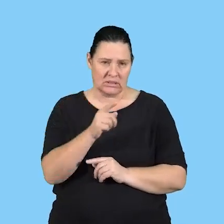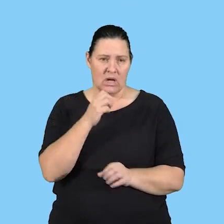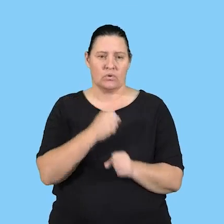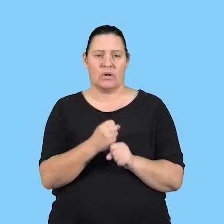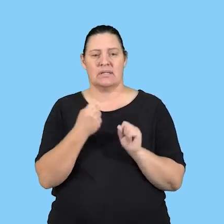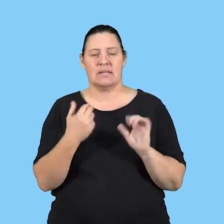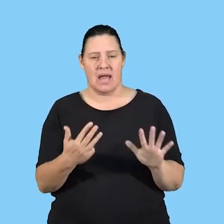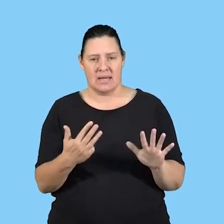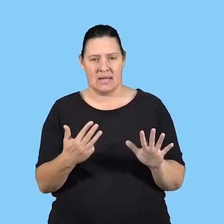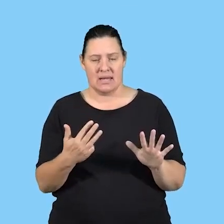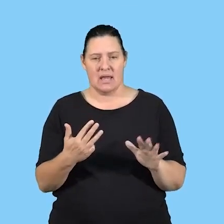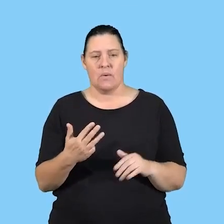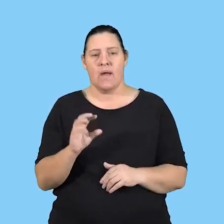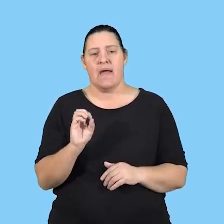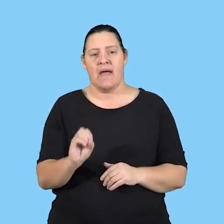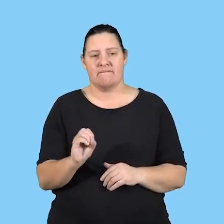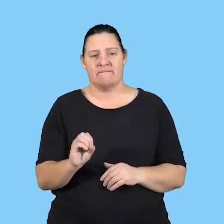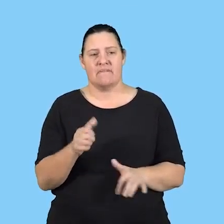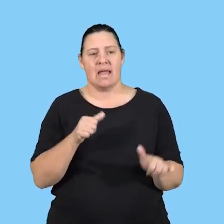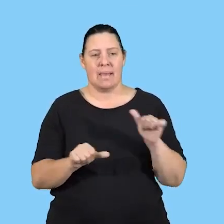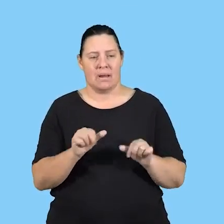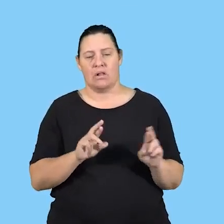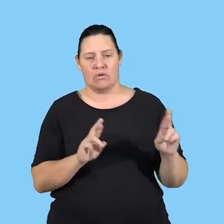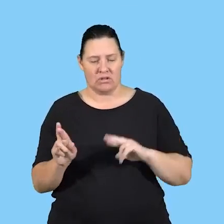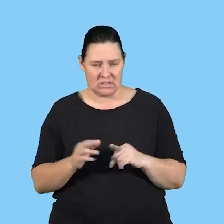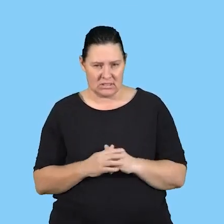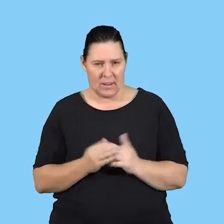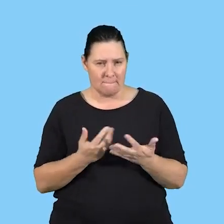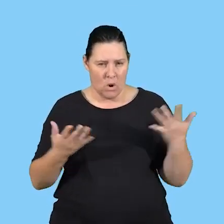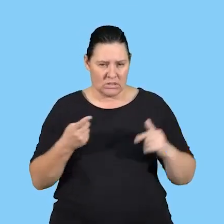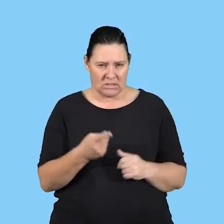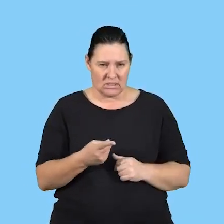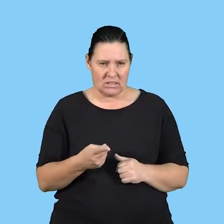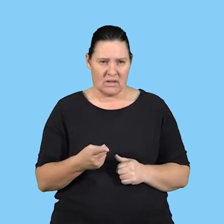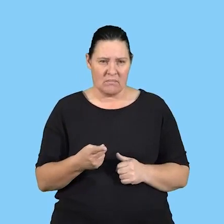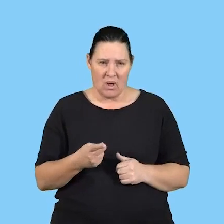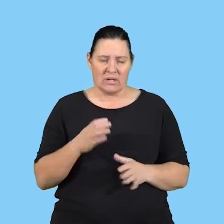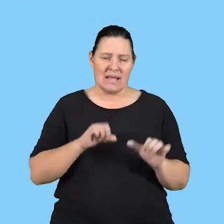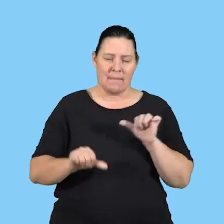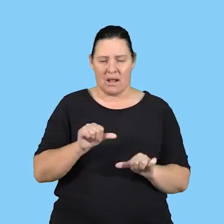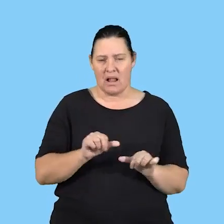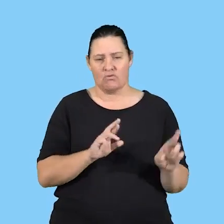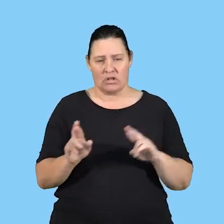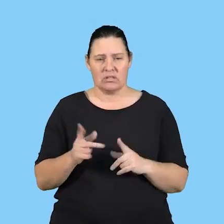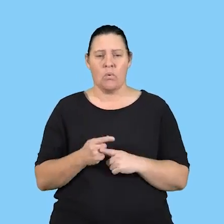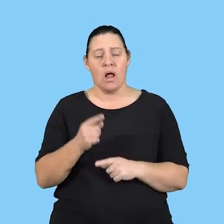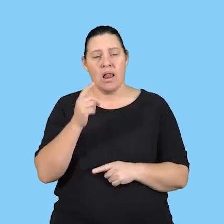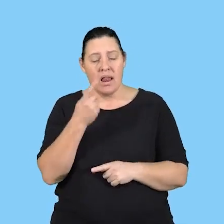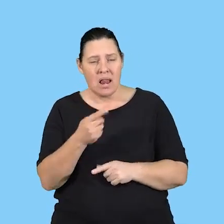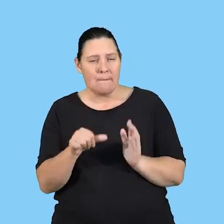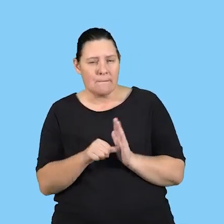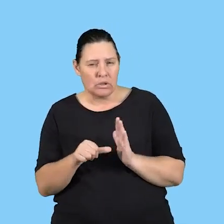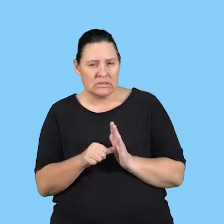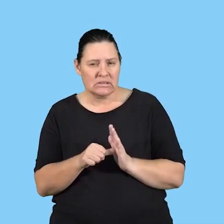that grade 9 has chemical reactions mainly. It's about chemical reactions. It's important